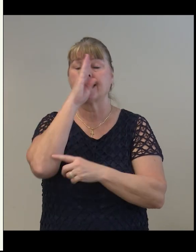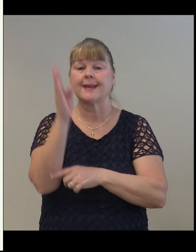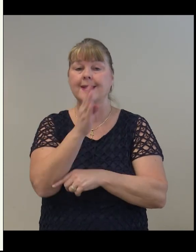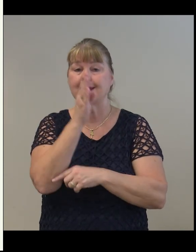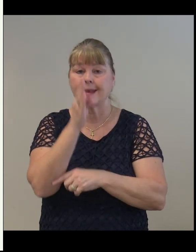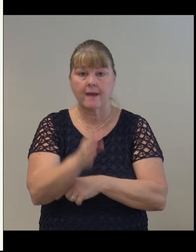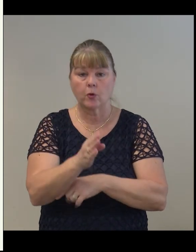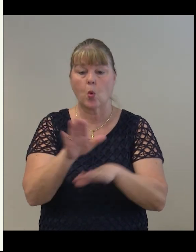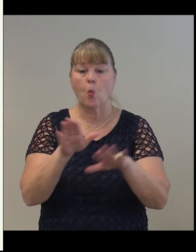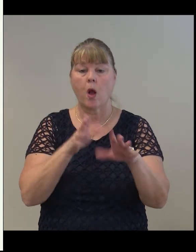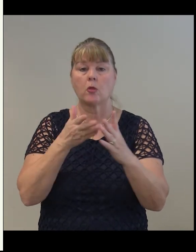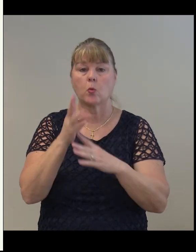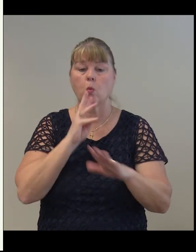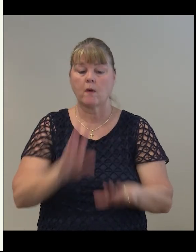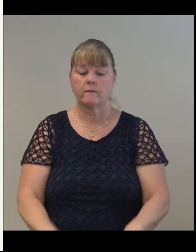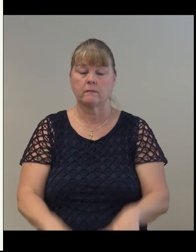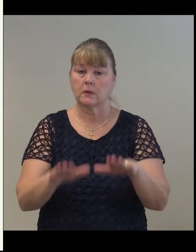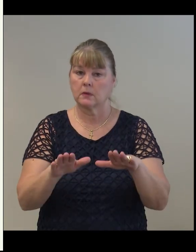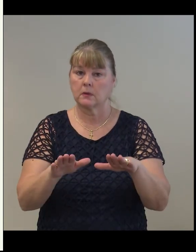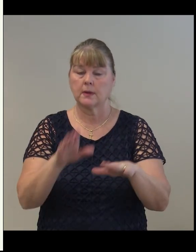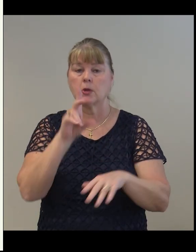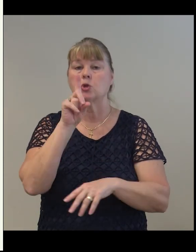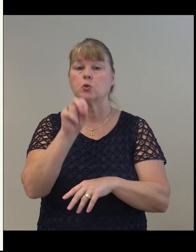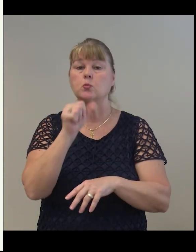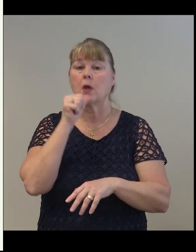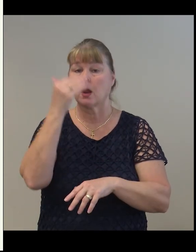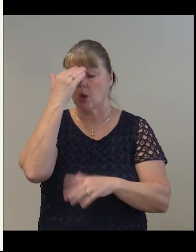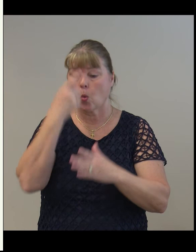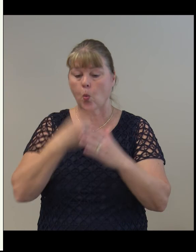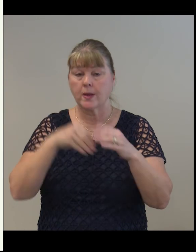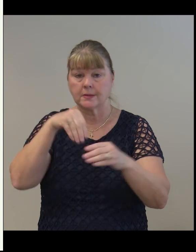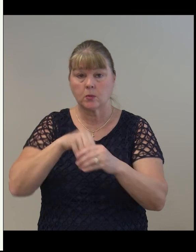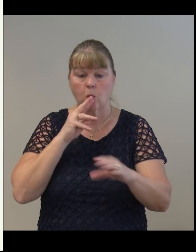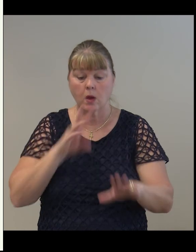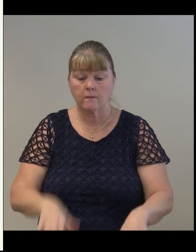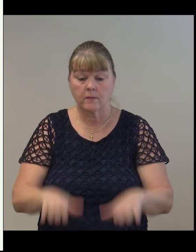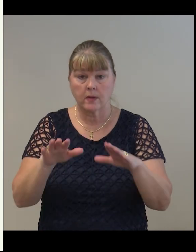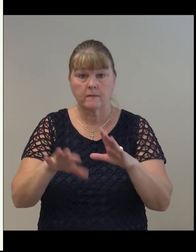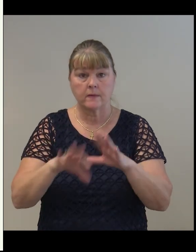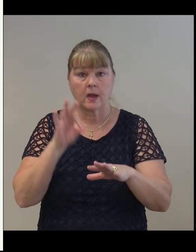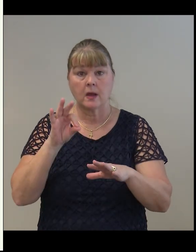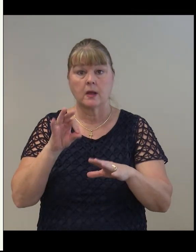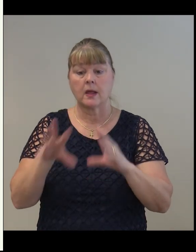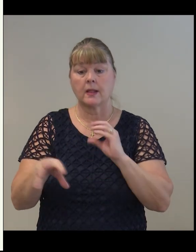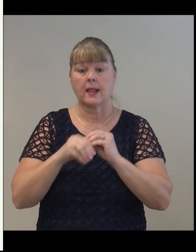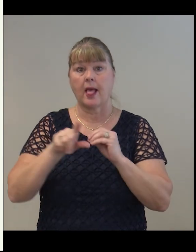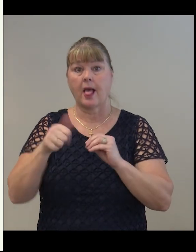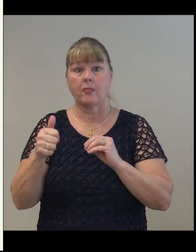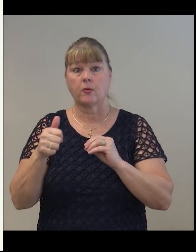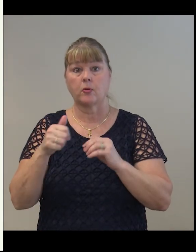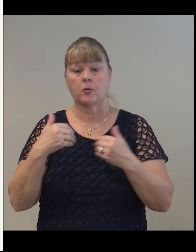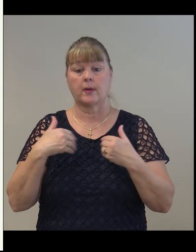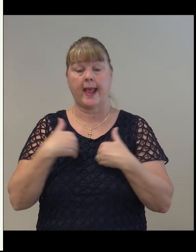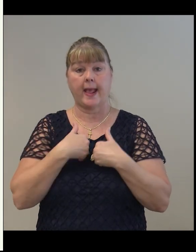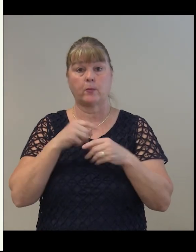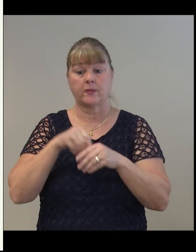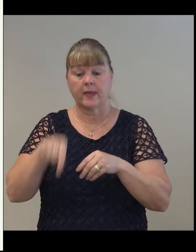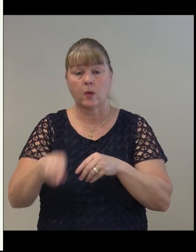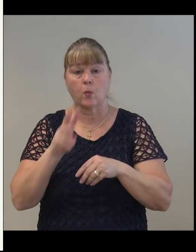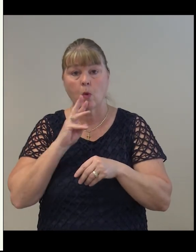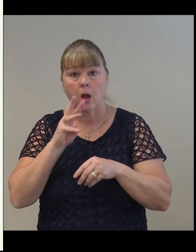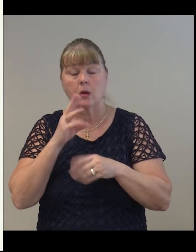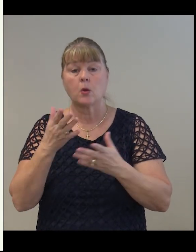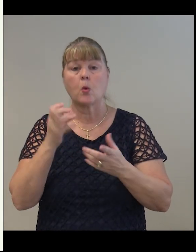again, never walk through flooded waters. You don't know what could be down there. You could find additional wildlife that has been